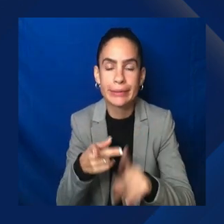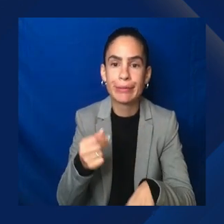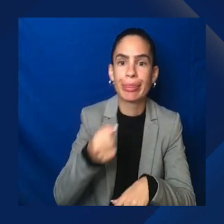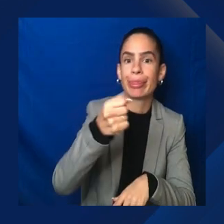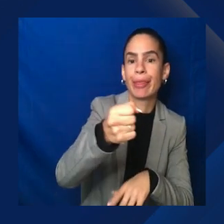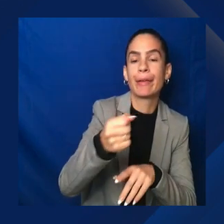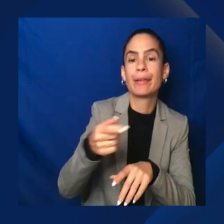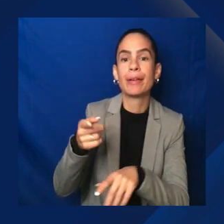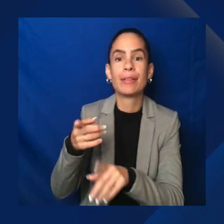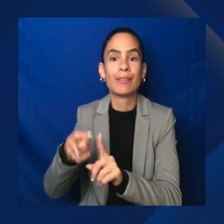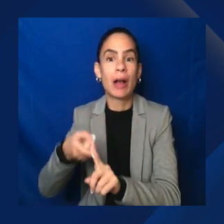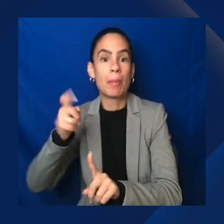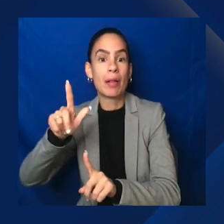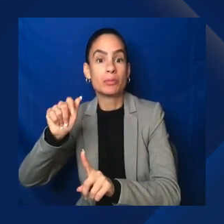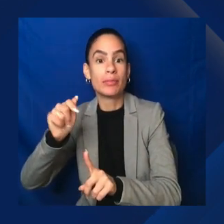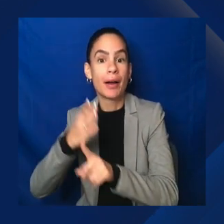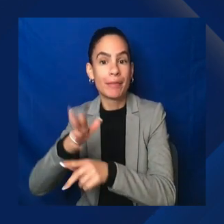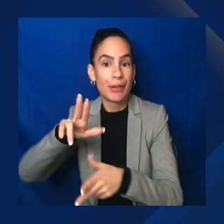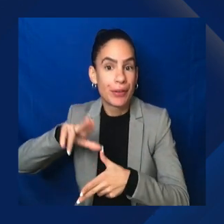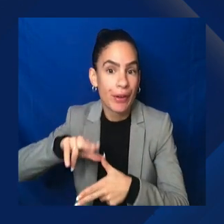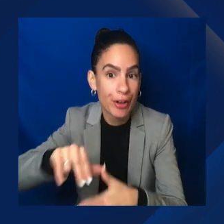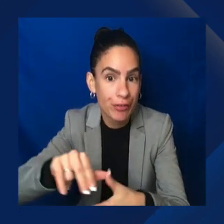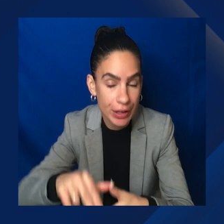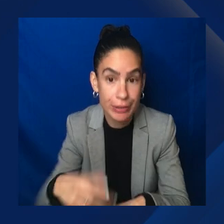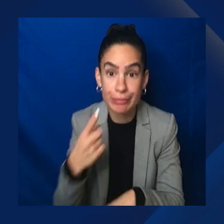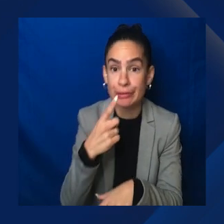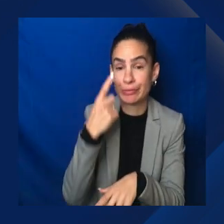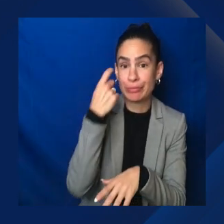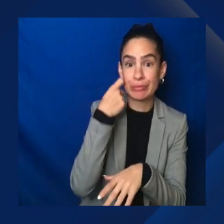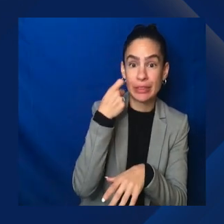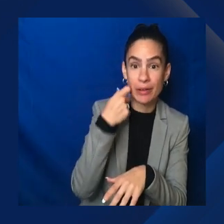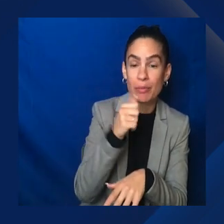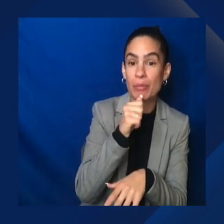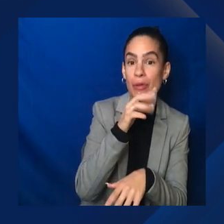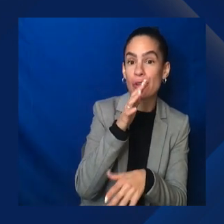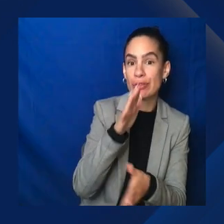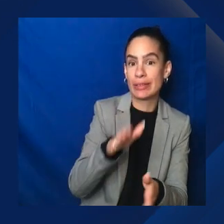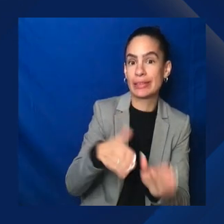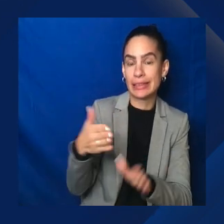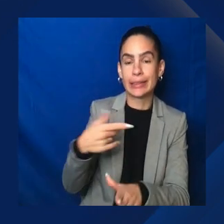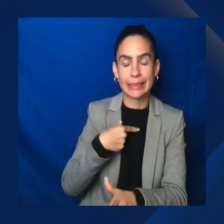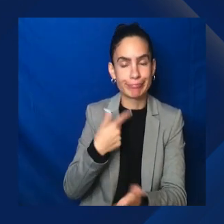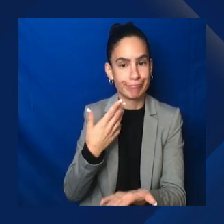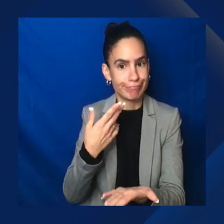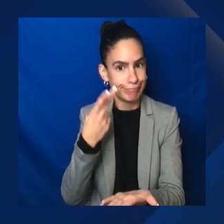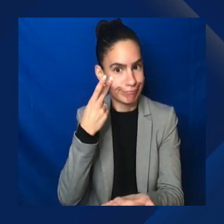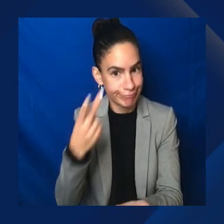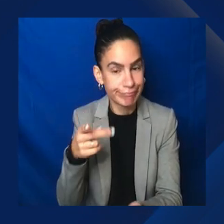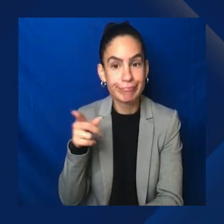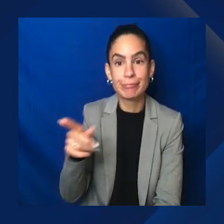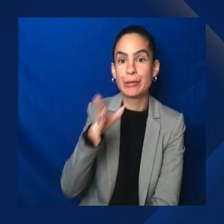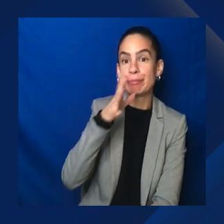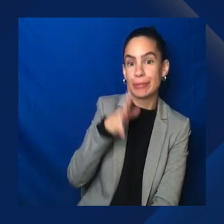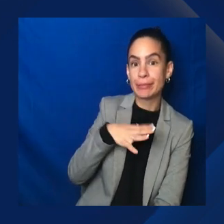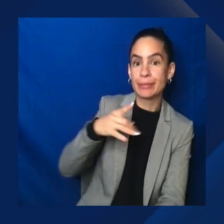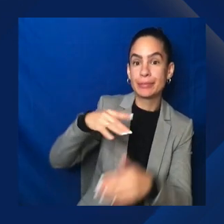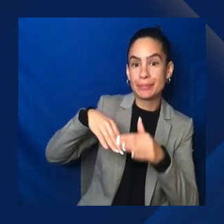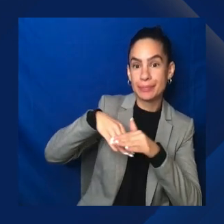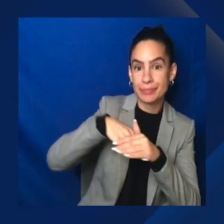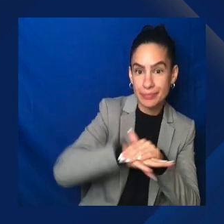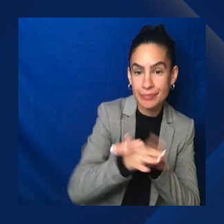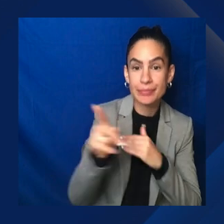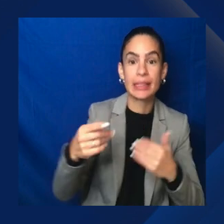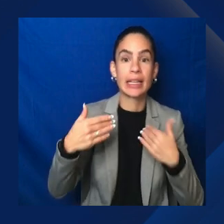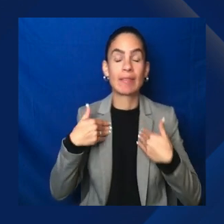maternal deaths that I witnessed, a pregnant woman came in bleeding. She had a baby blanket between her legs,